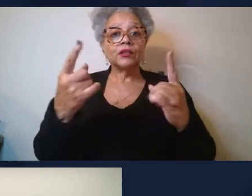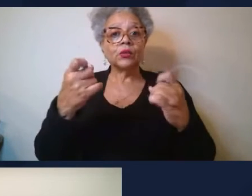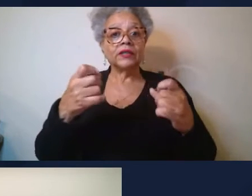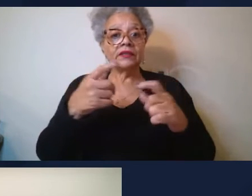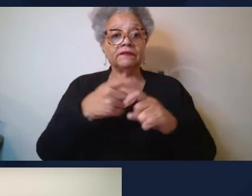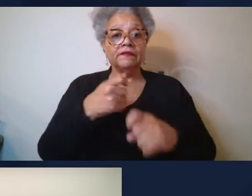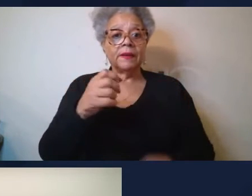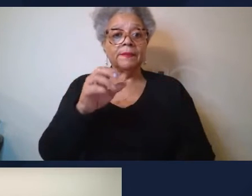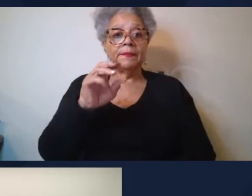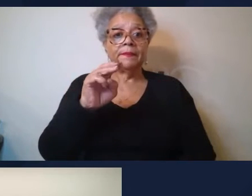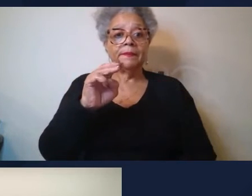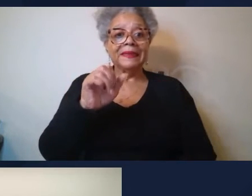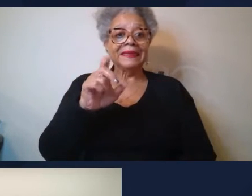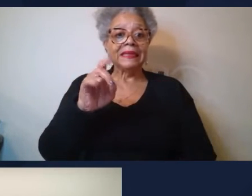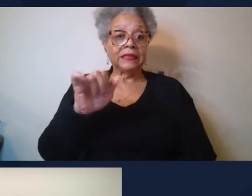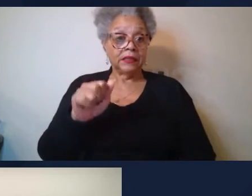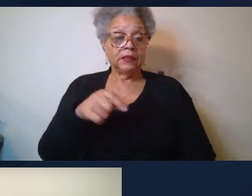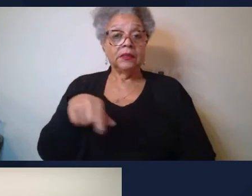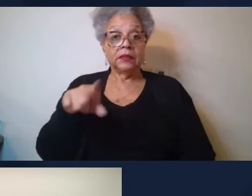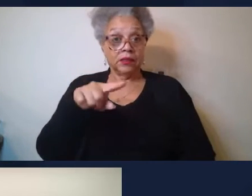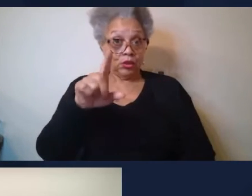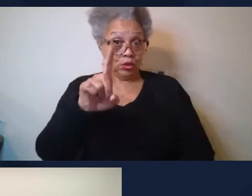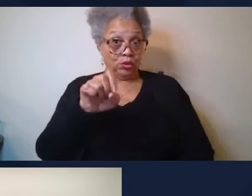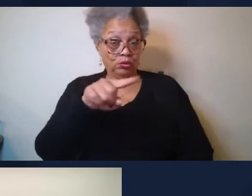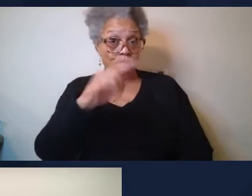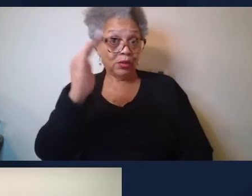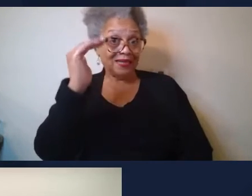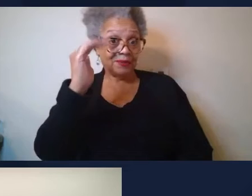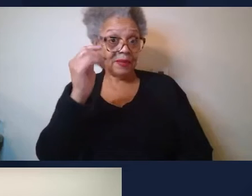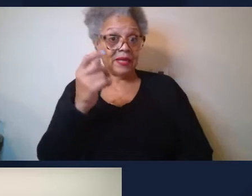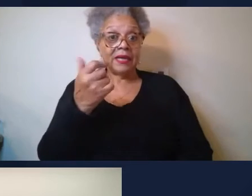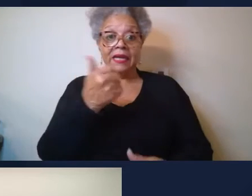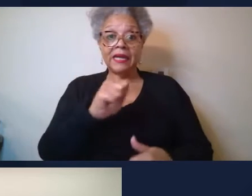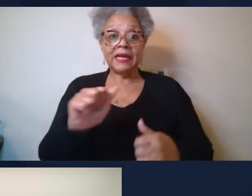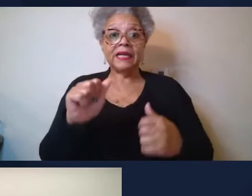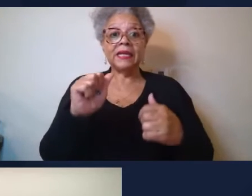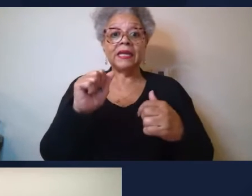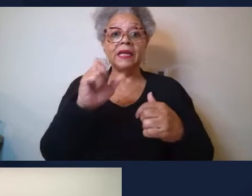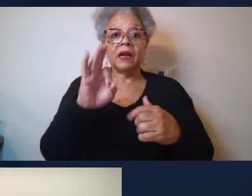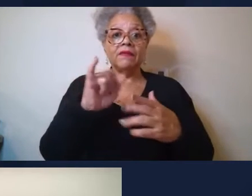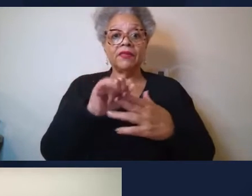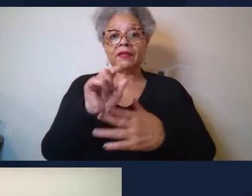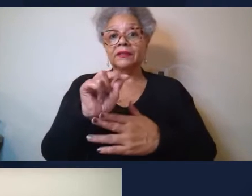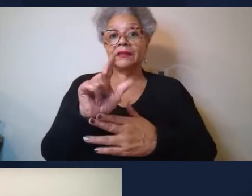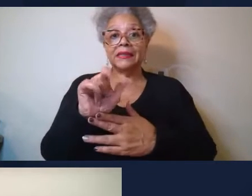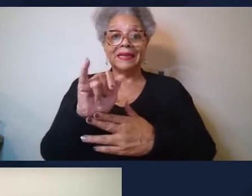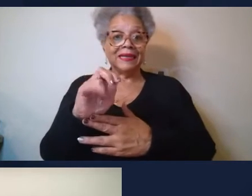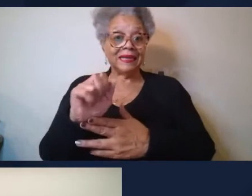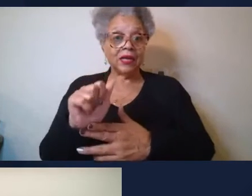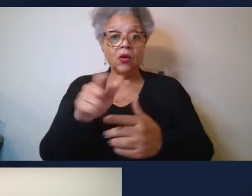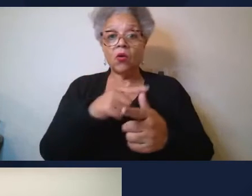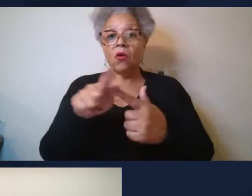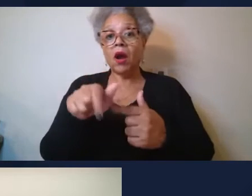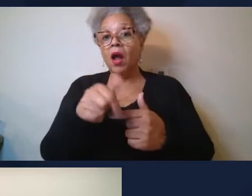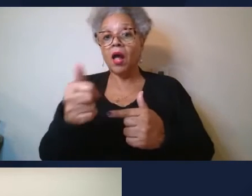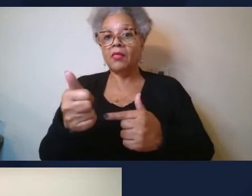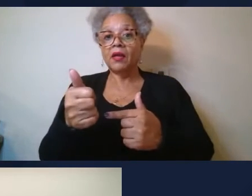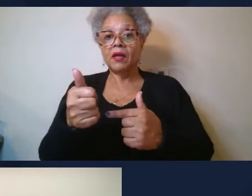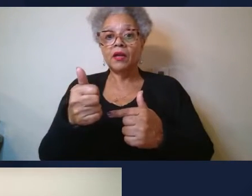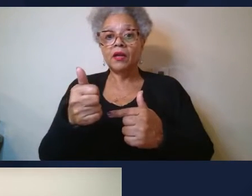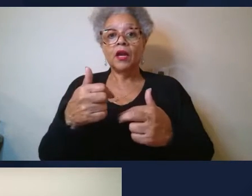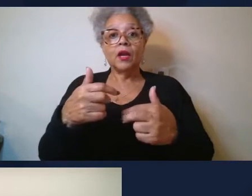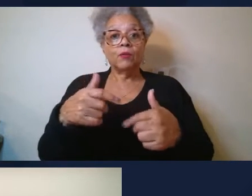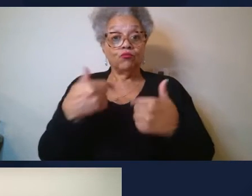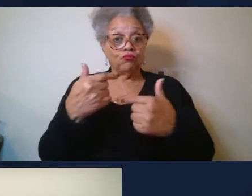Do you expect any of the glial or other resident brain cells to contribute to the immunopathology? I